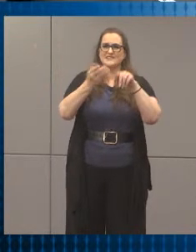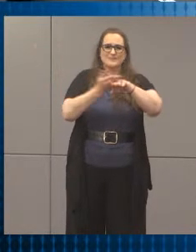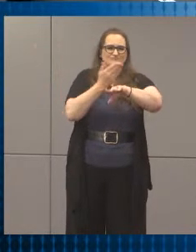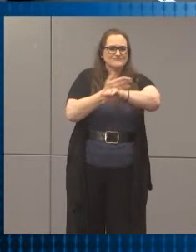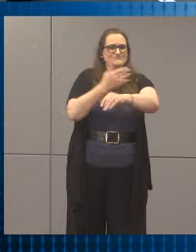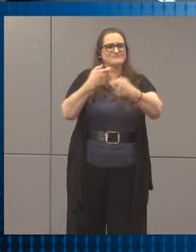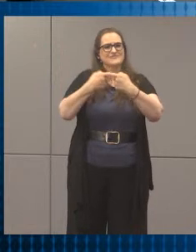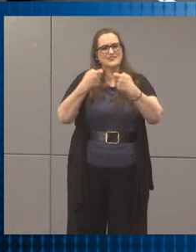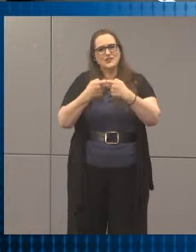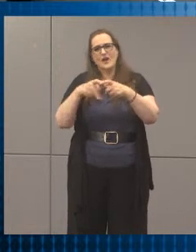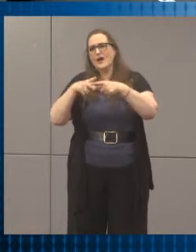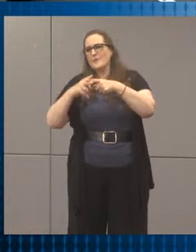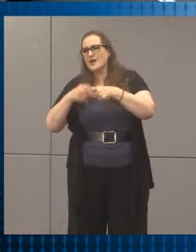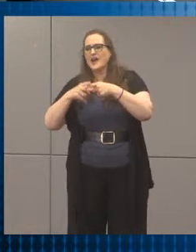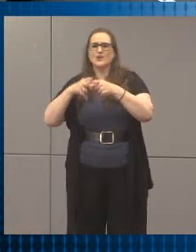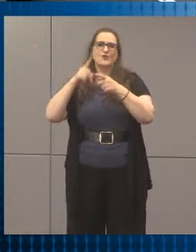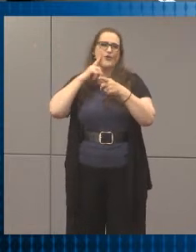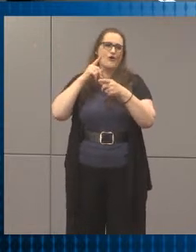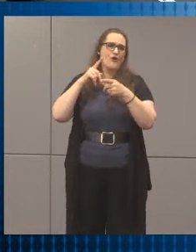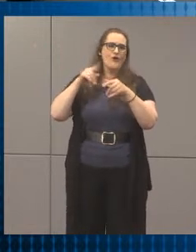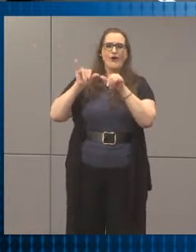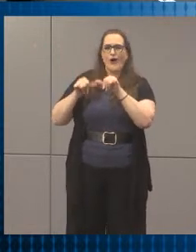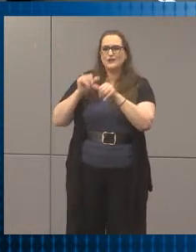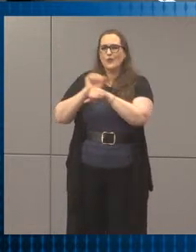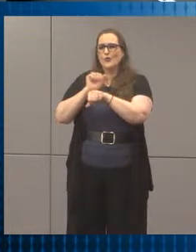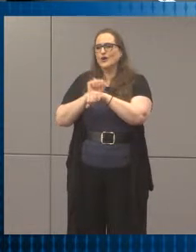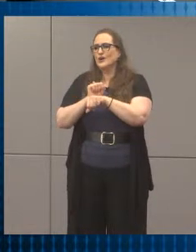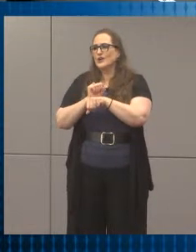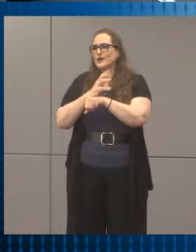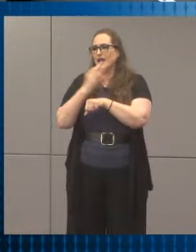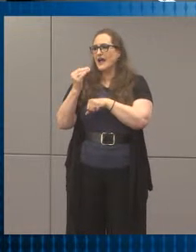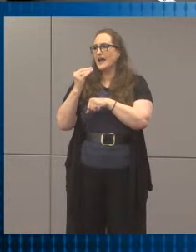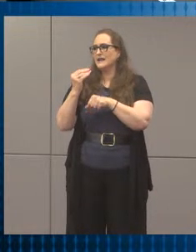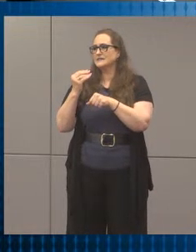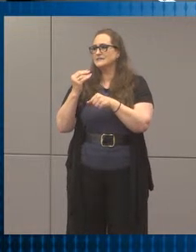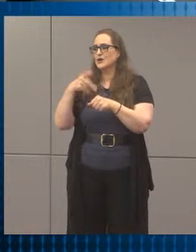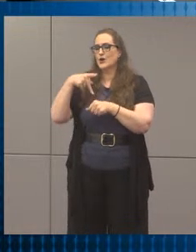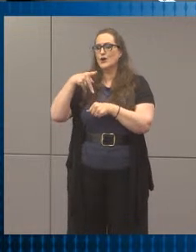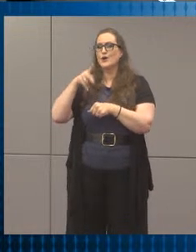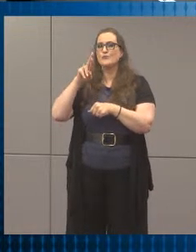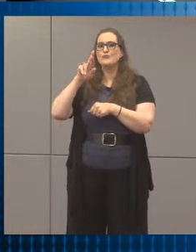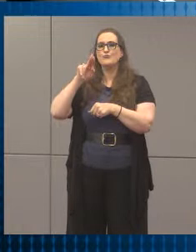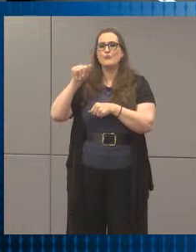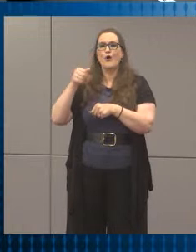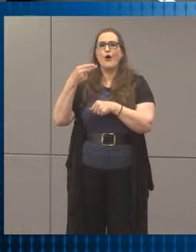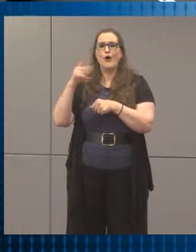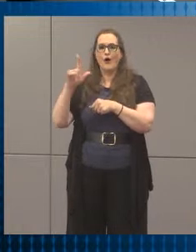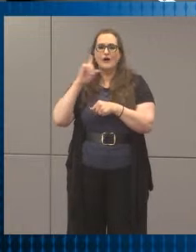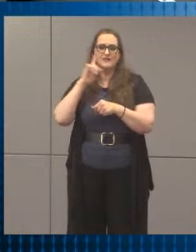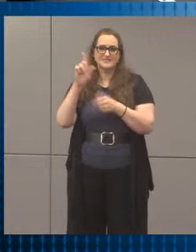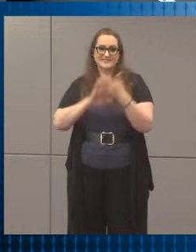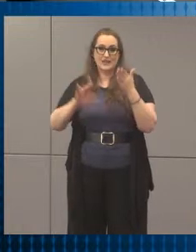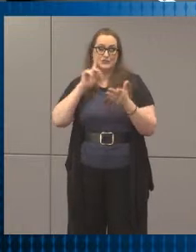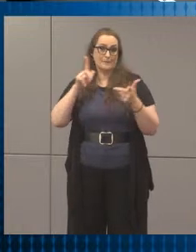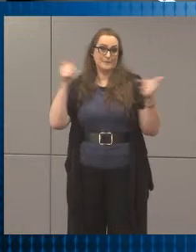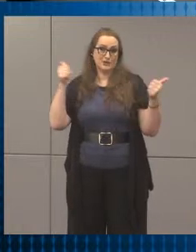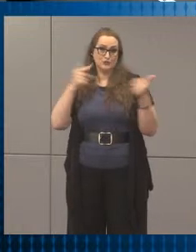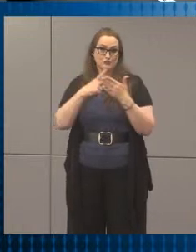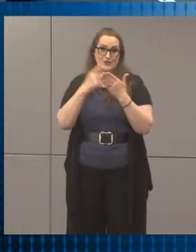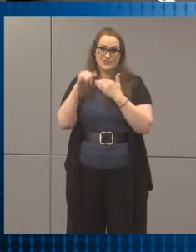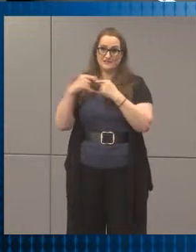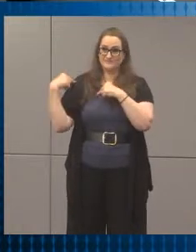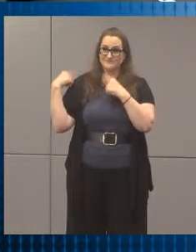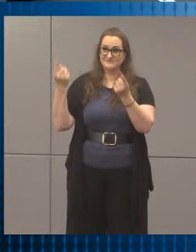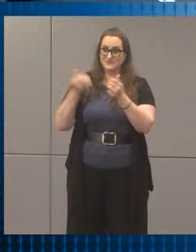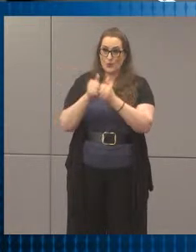systems, mechanical systems, architectural work. The Prawl College is our largest project to date that we're doing